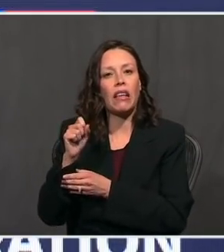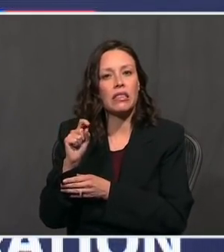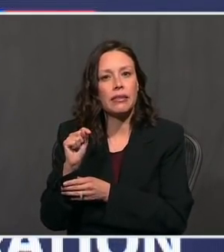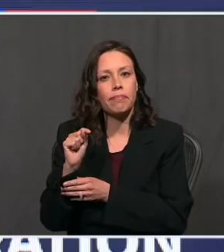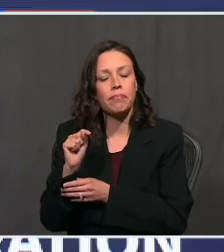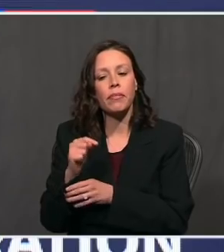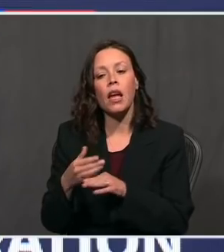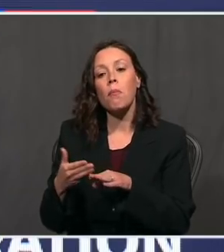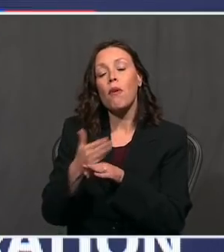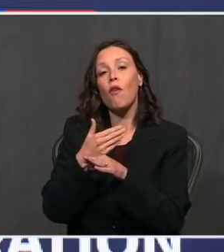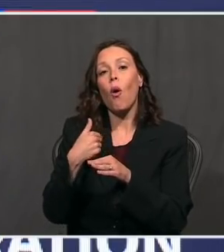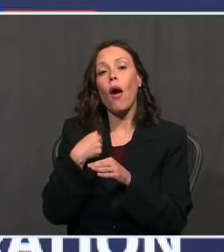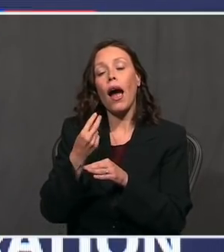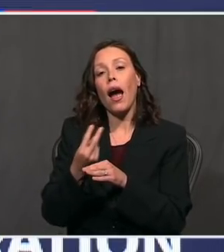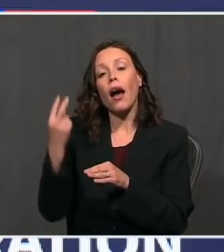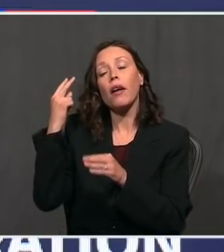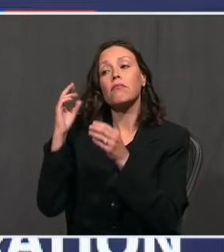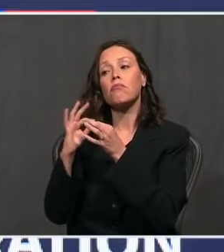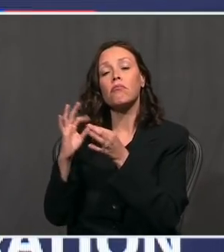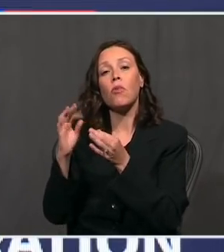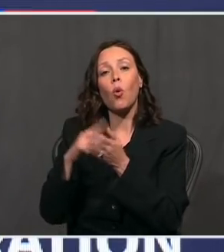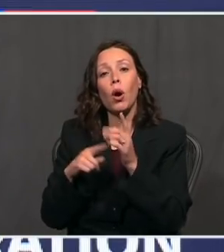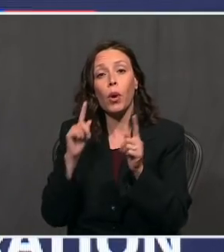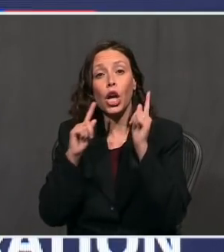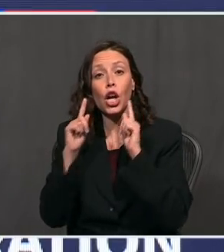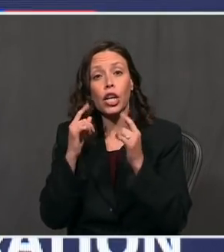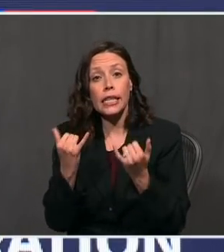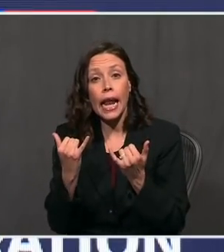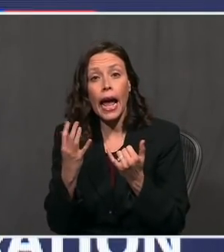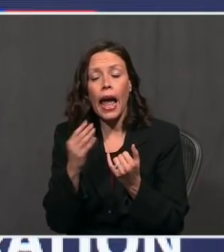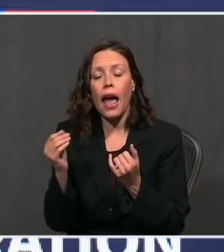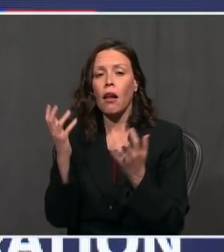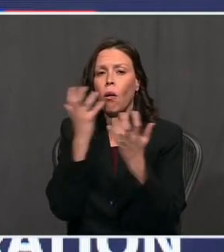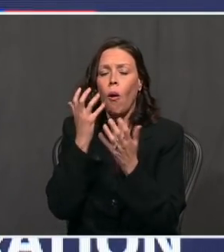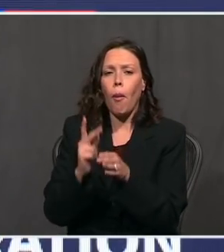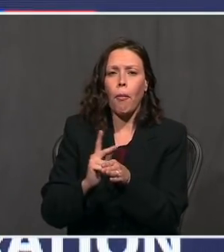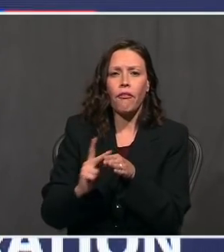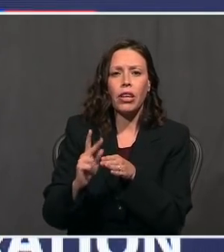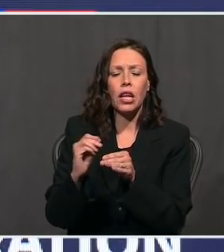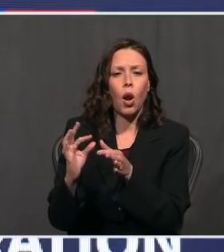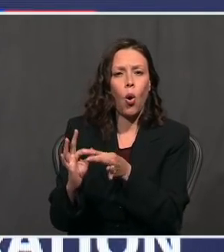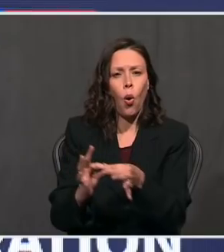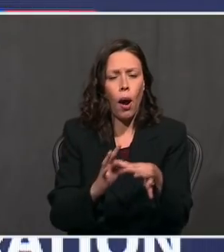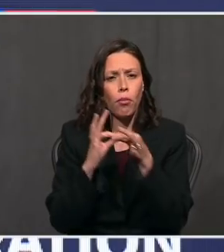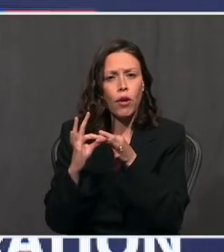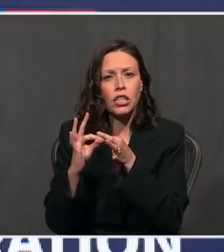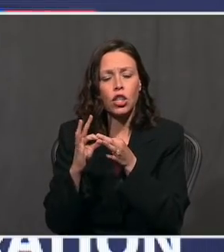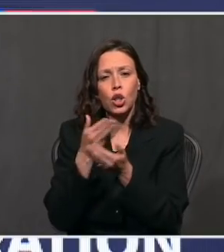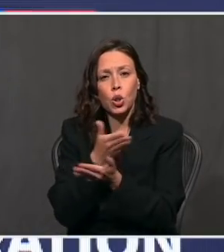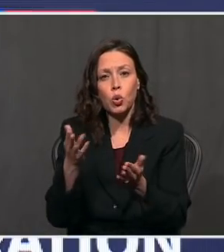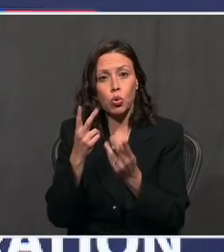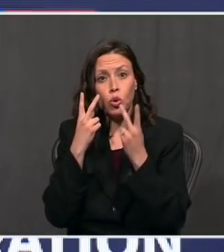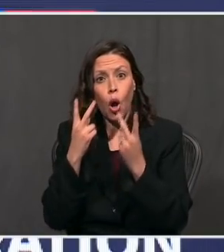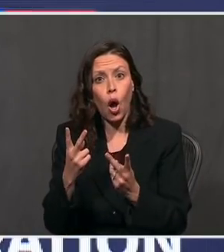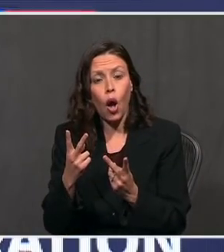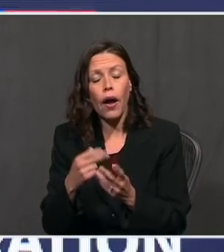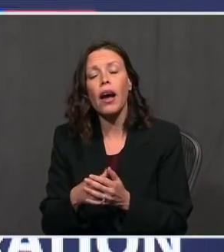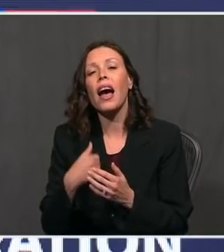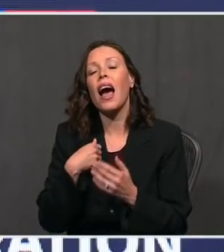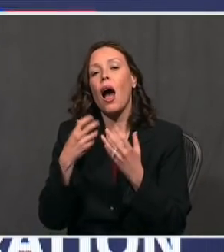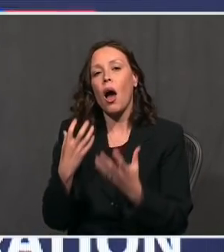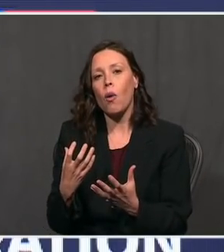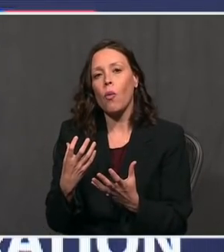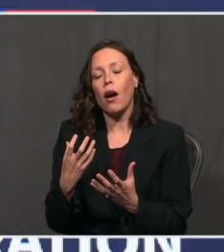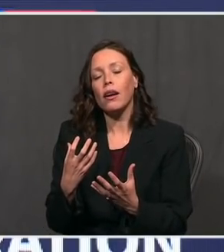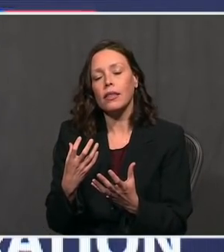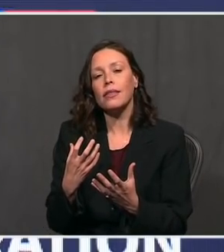I reflect on all that we've heard today and the extraordinary professionalism and cooperation that you've witnessed, I want to